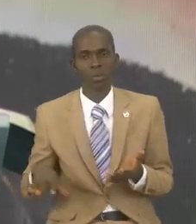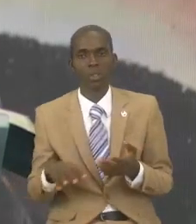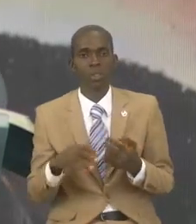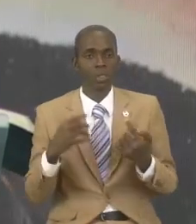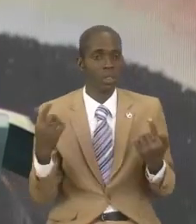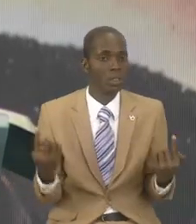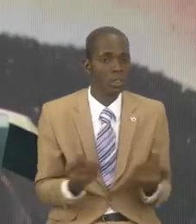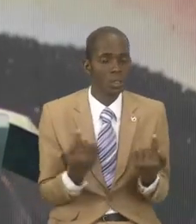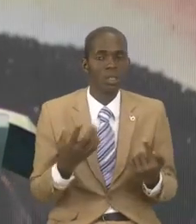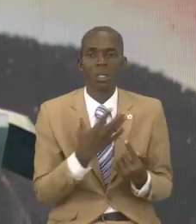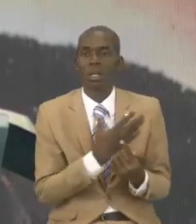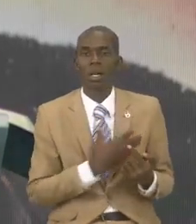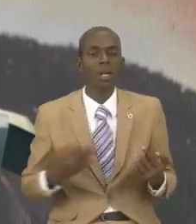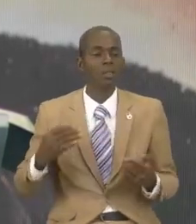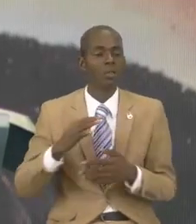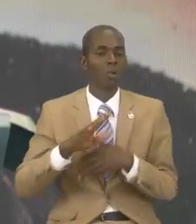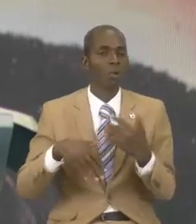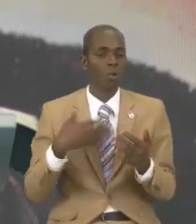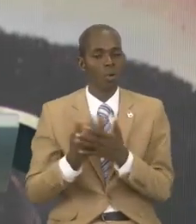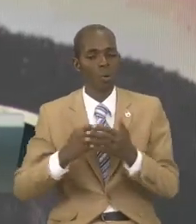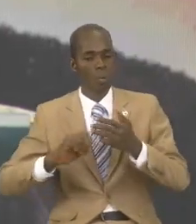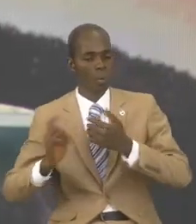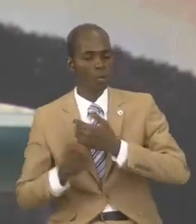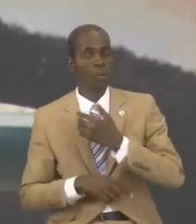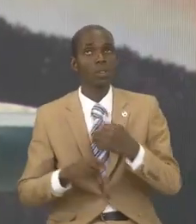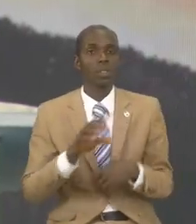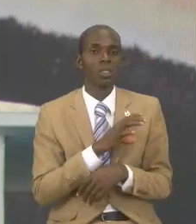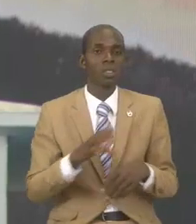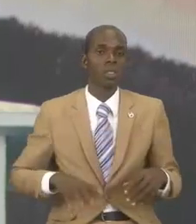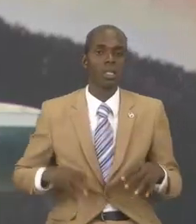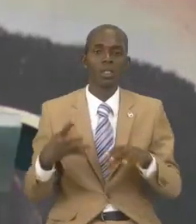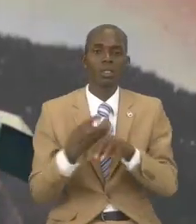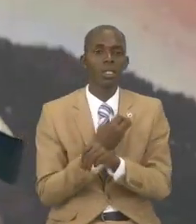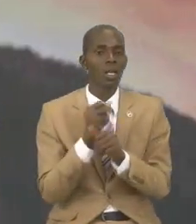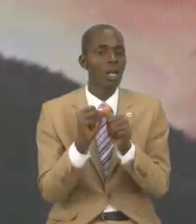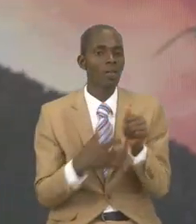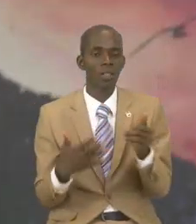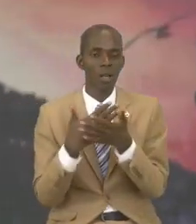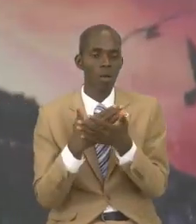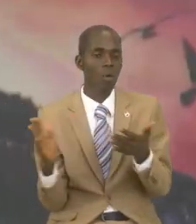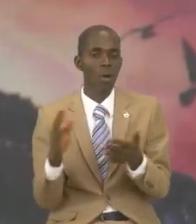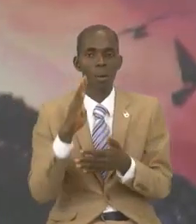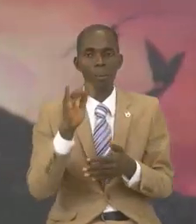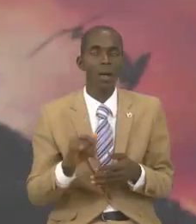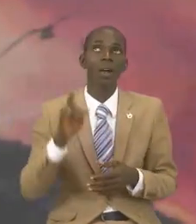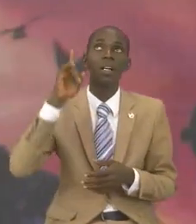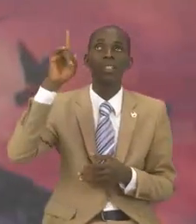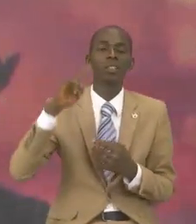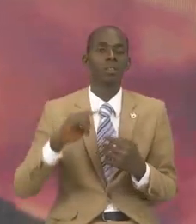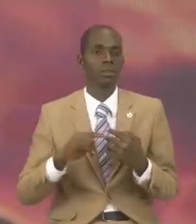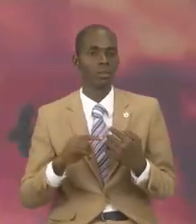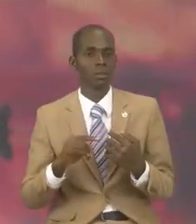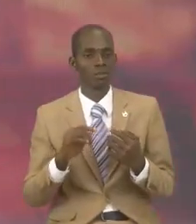eternal punishment. He took everything away by his crucifixion. Look at verse